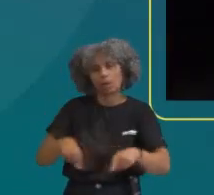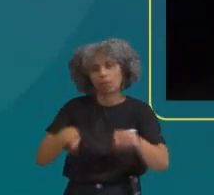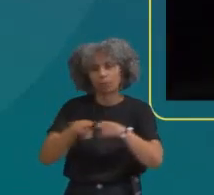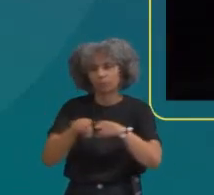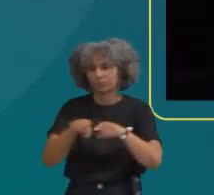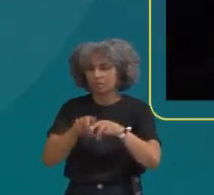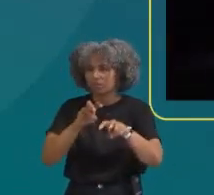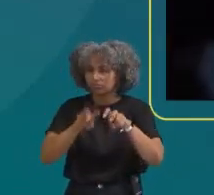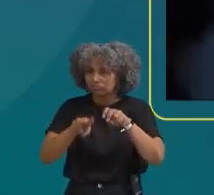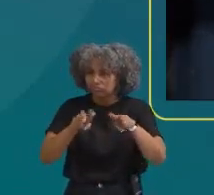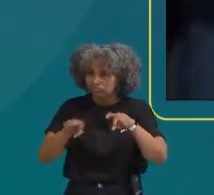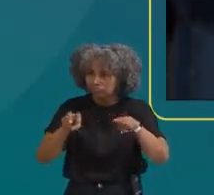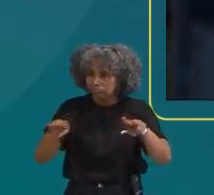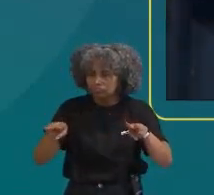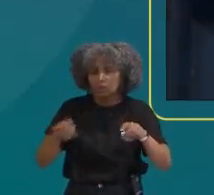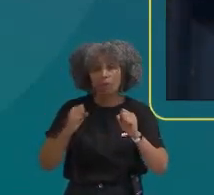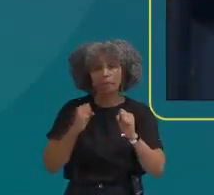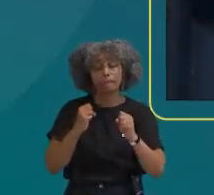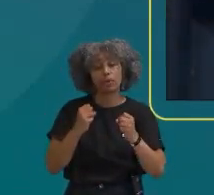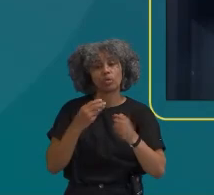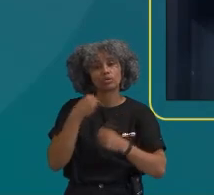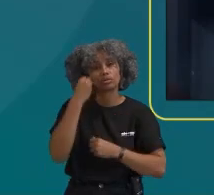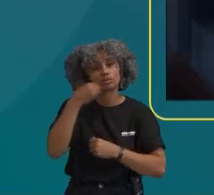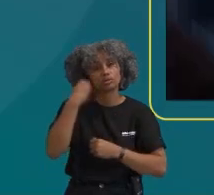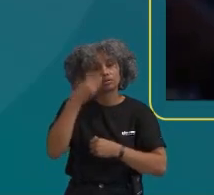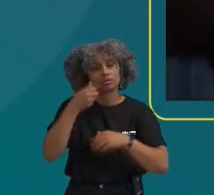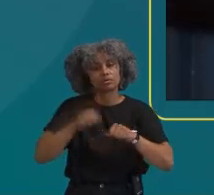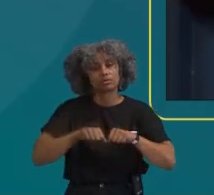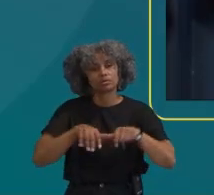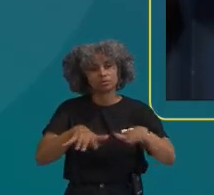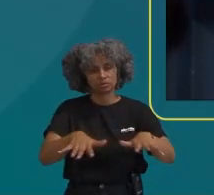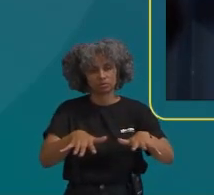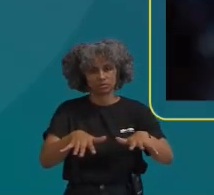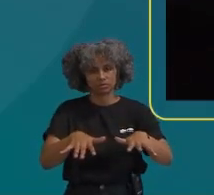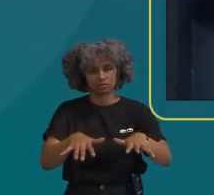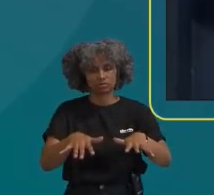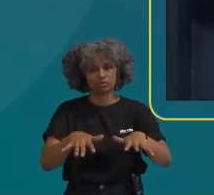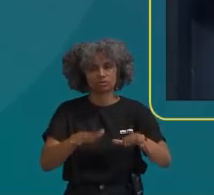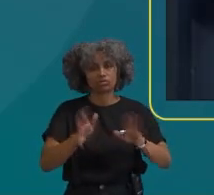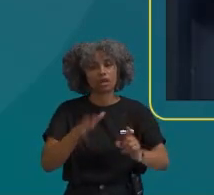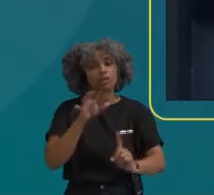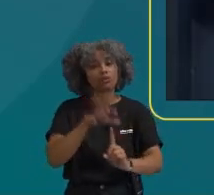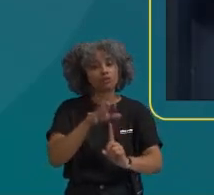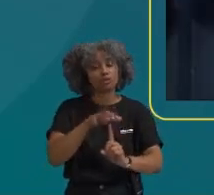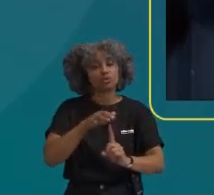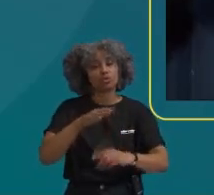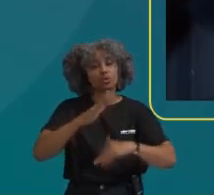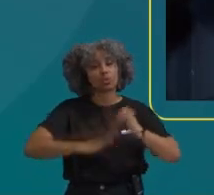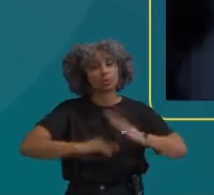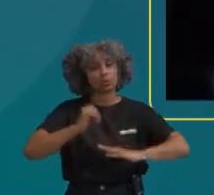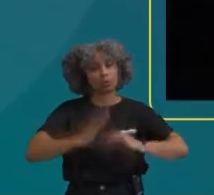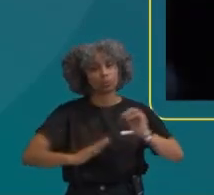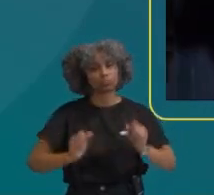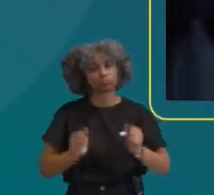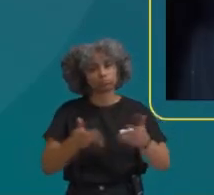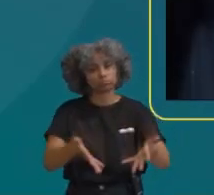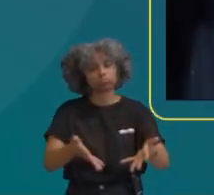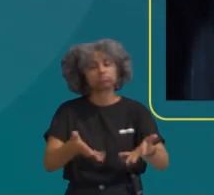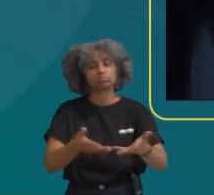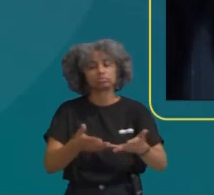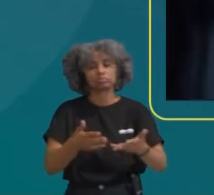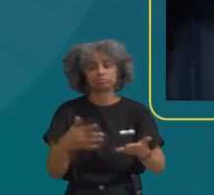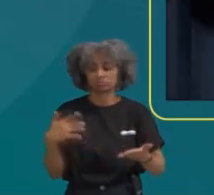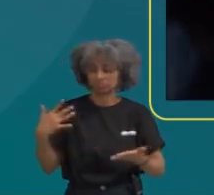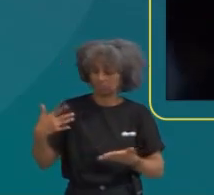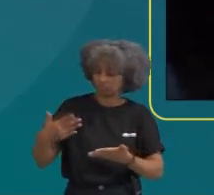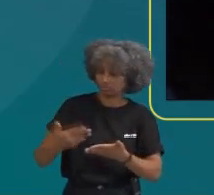climate is also affecting our previous practices of culture. And in the process, because now you have the science, we'll